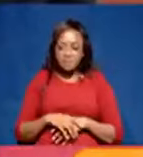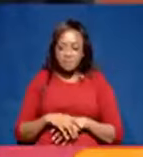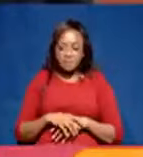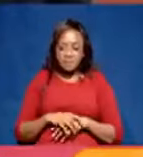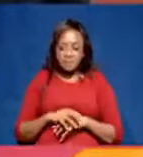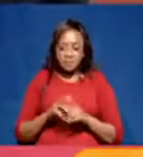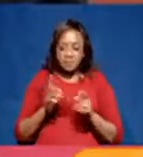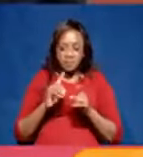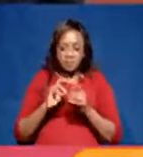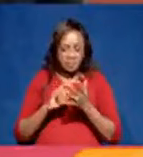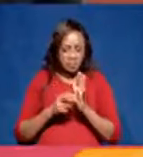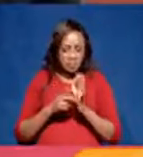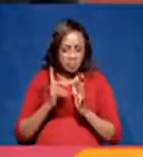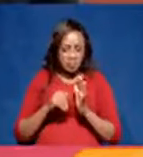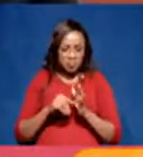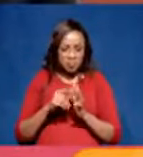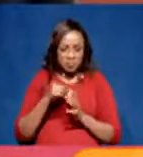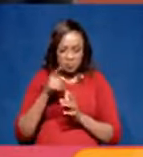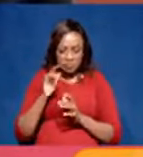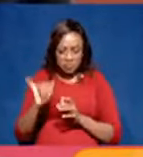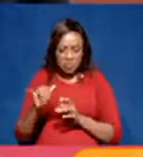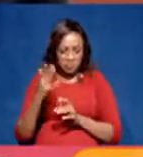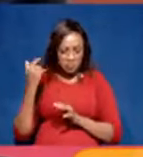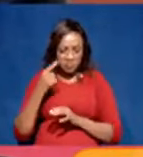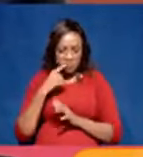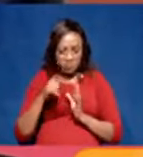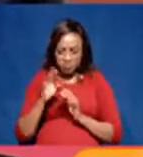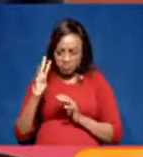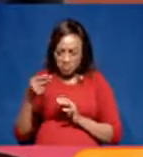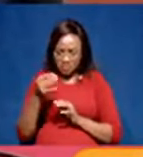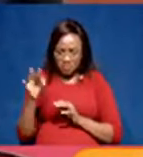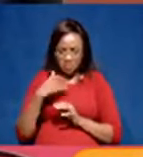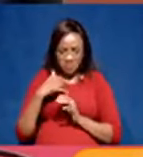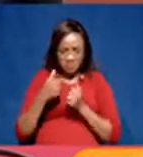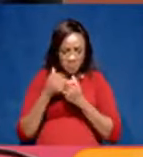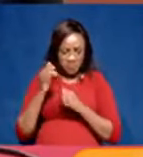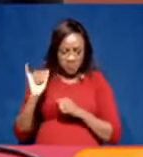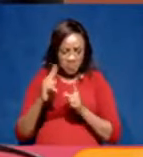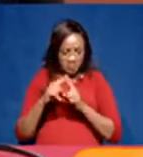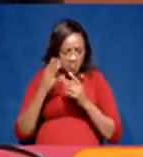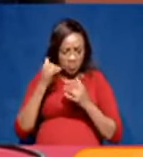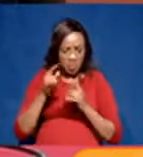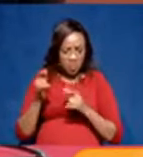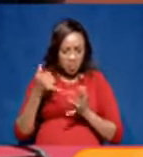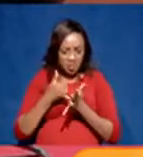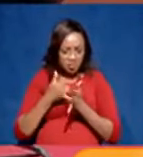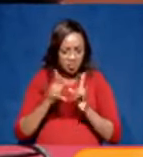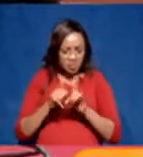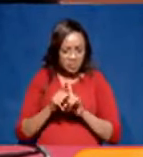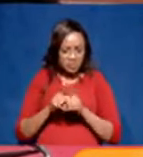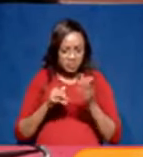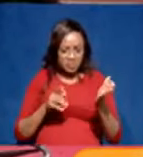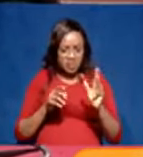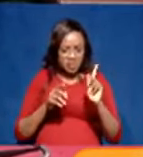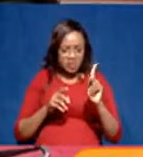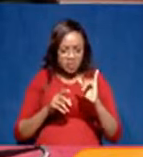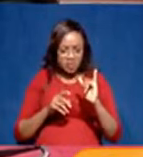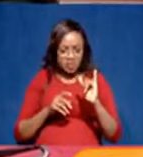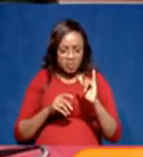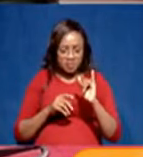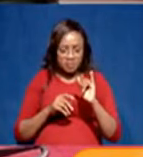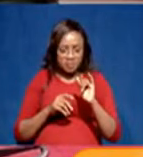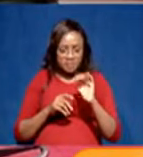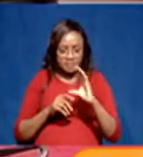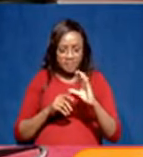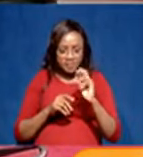NHIF? Because that's what you said was one of the challenges with that in terms of getting more people onto the fund to contribute. But if now you're